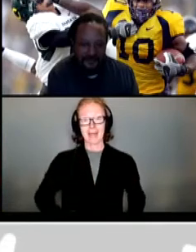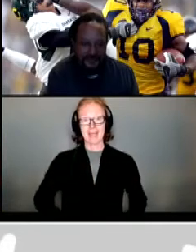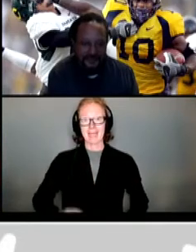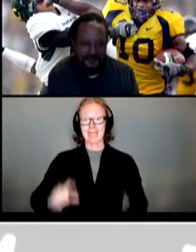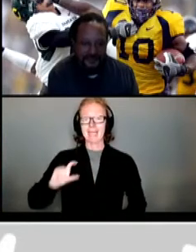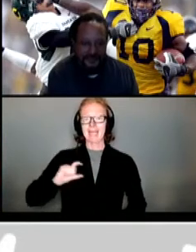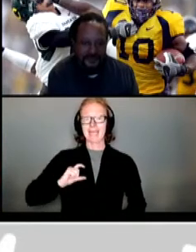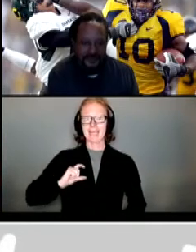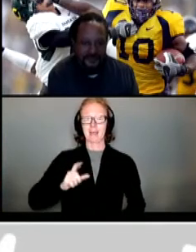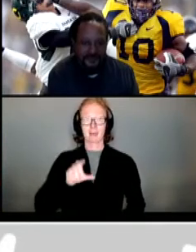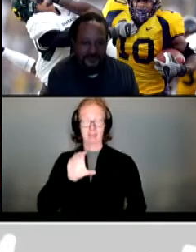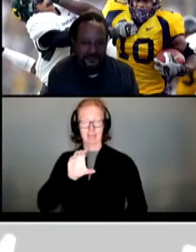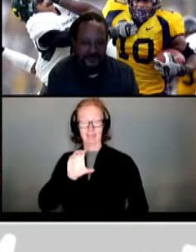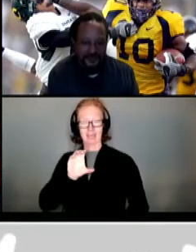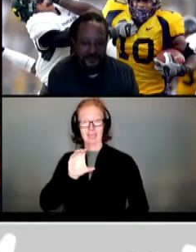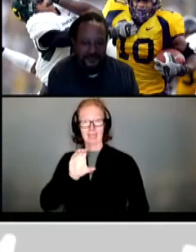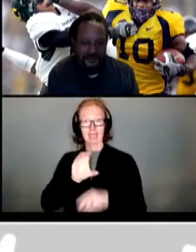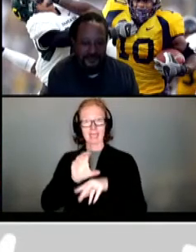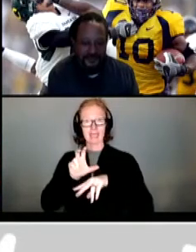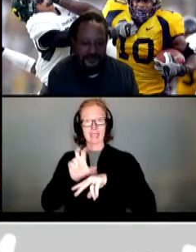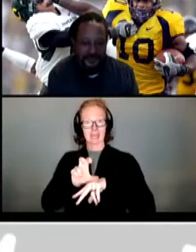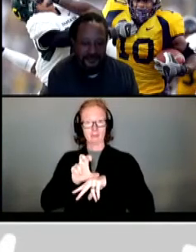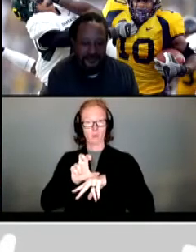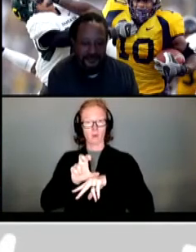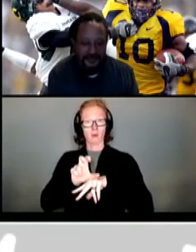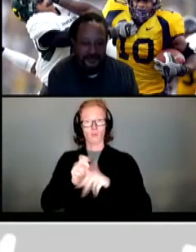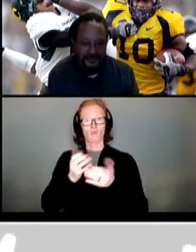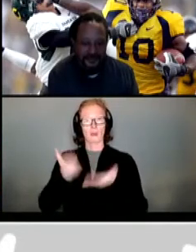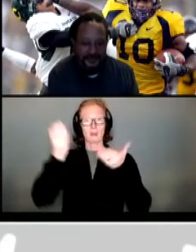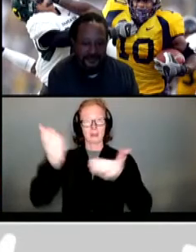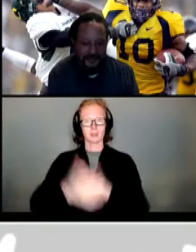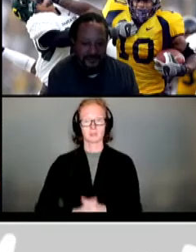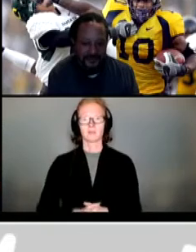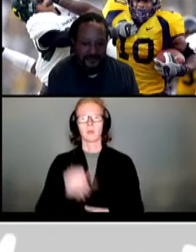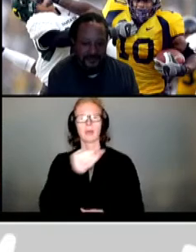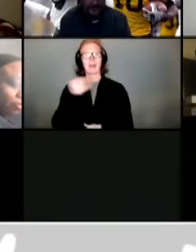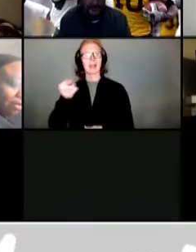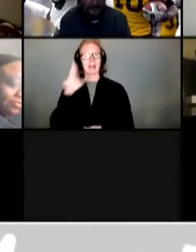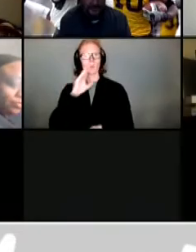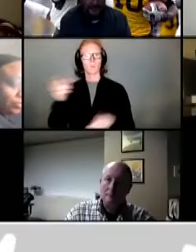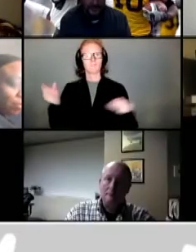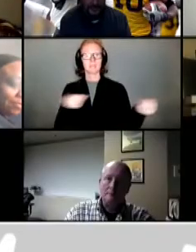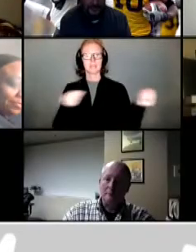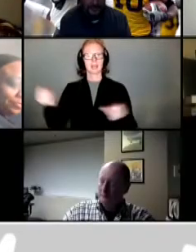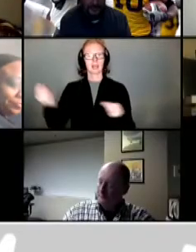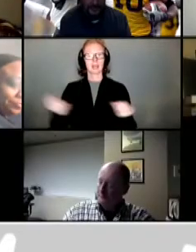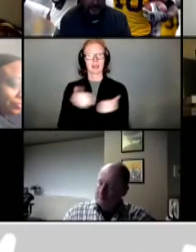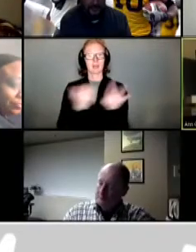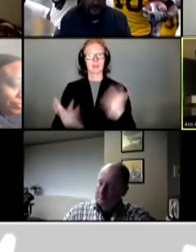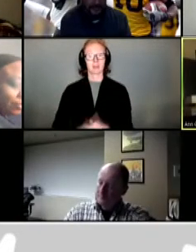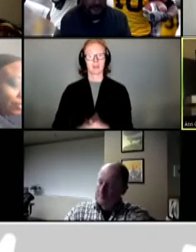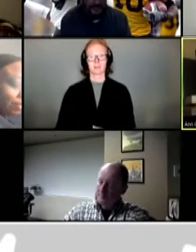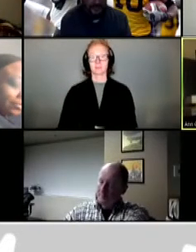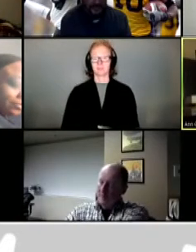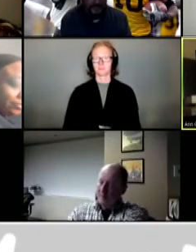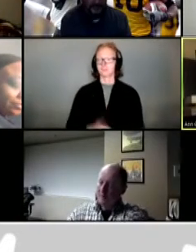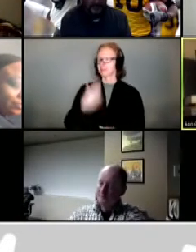is from a while back, and Ann is going to facilitate this conversation, so I'll pass it to Ann. Thank you,